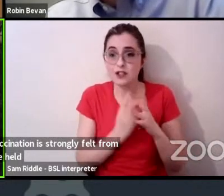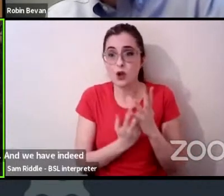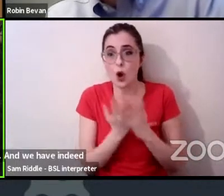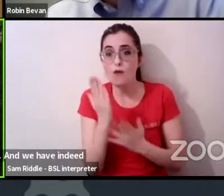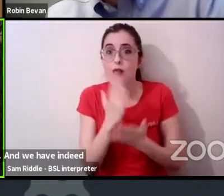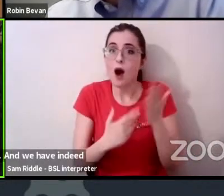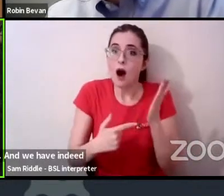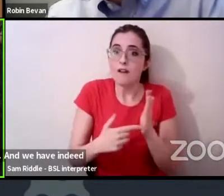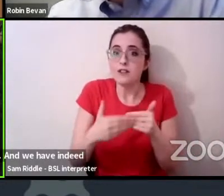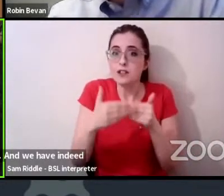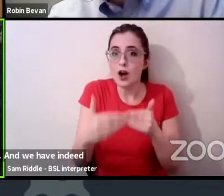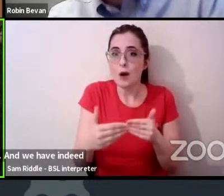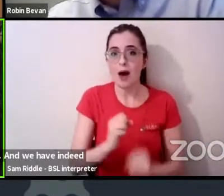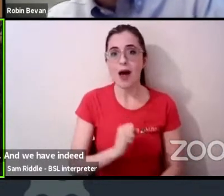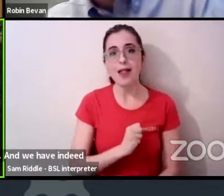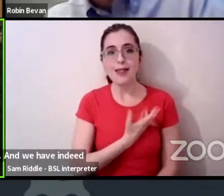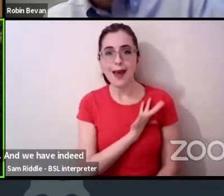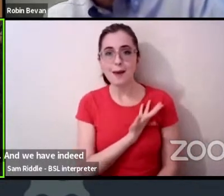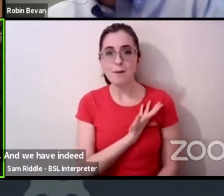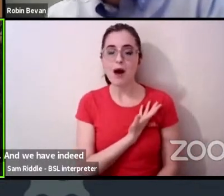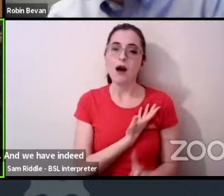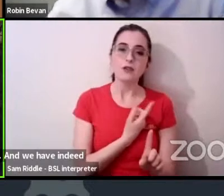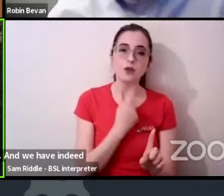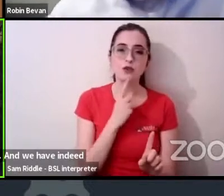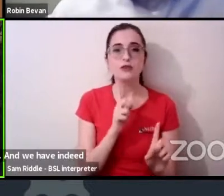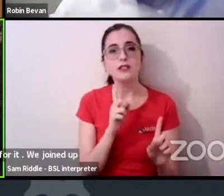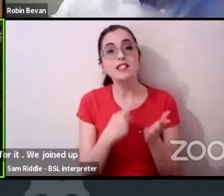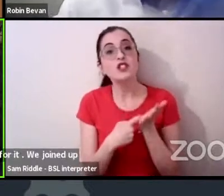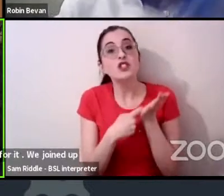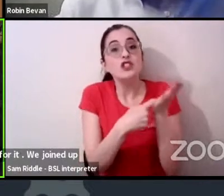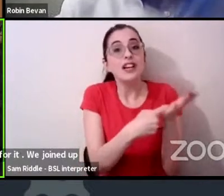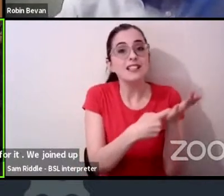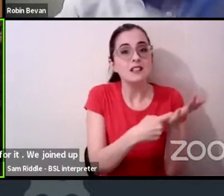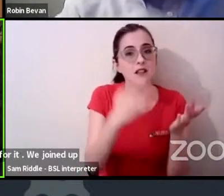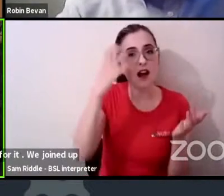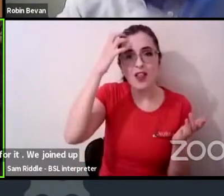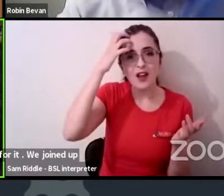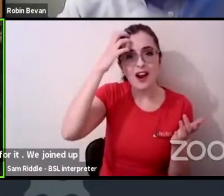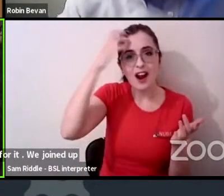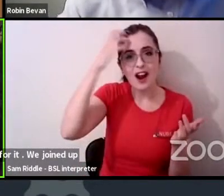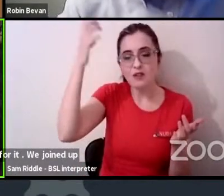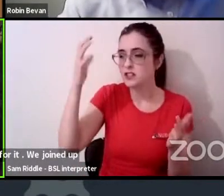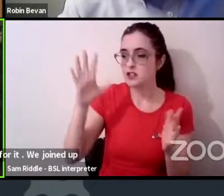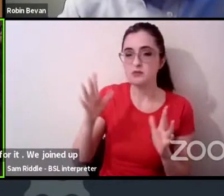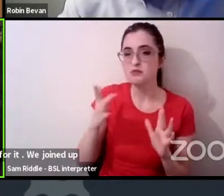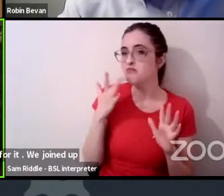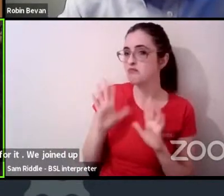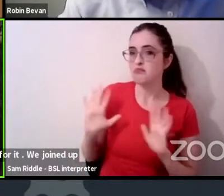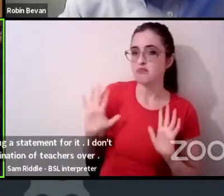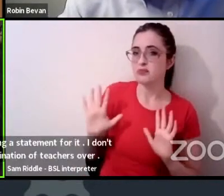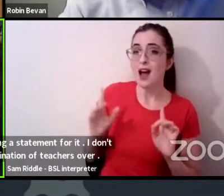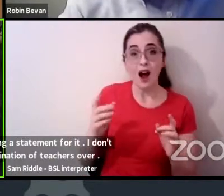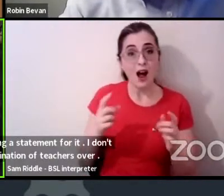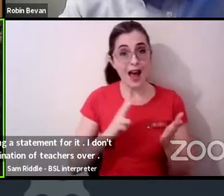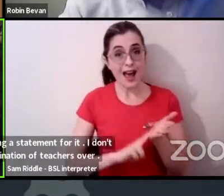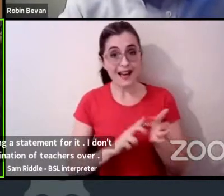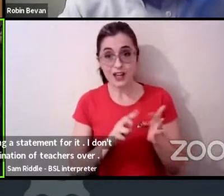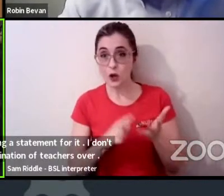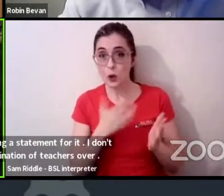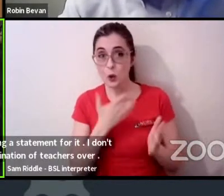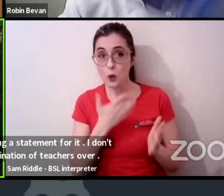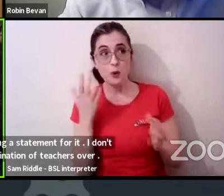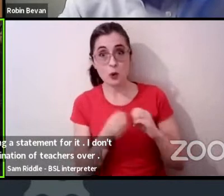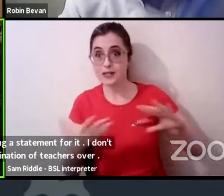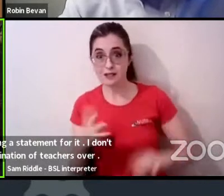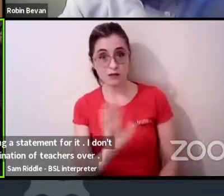holiday. Labour made it as a suggestion. The government never went anywhere near it, but we didn't oppose it.